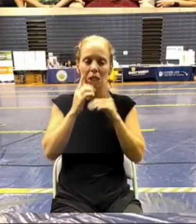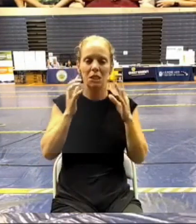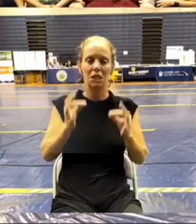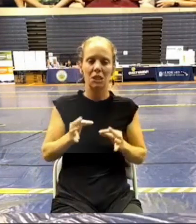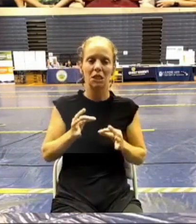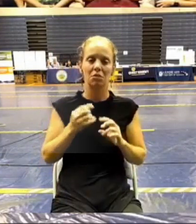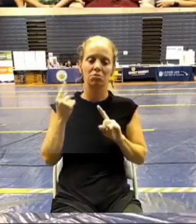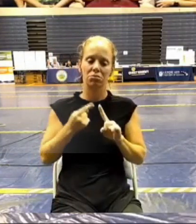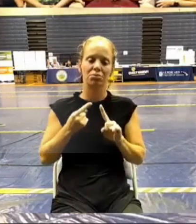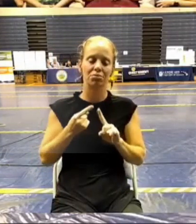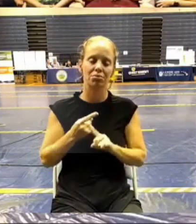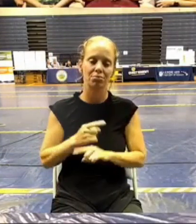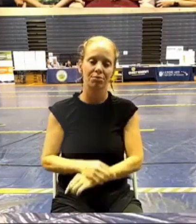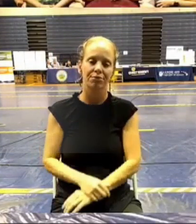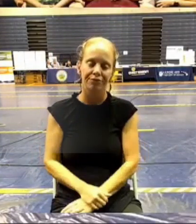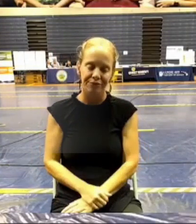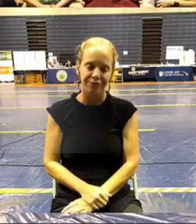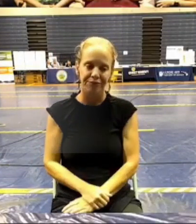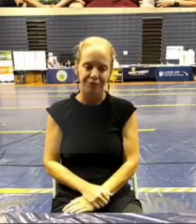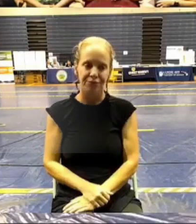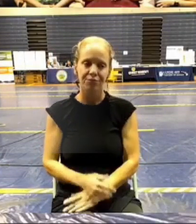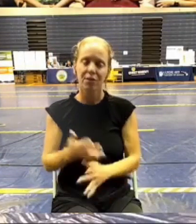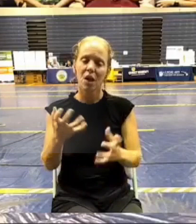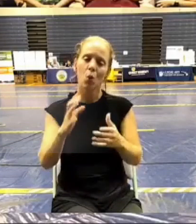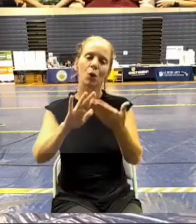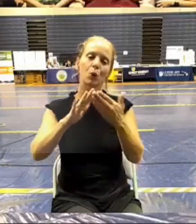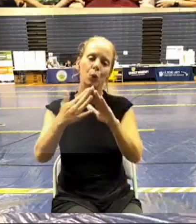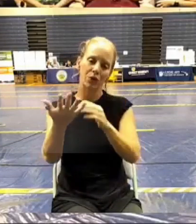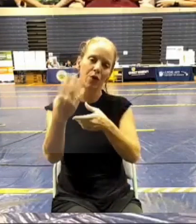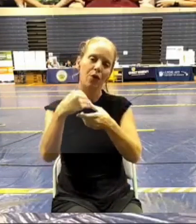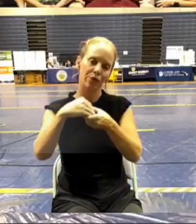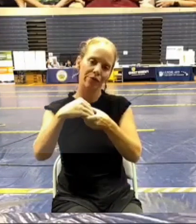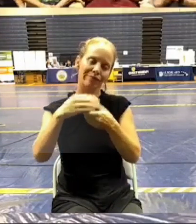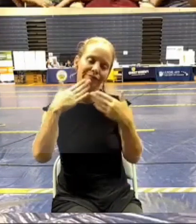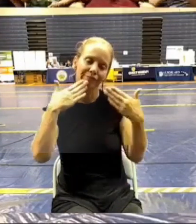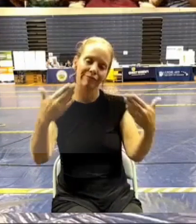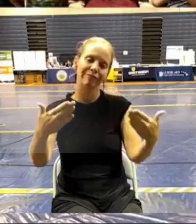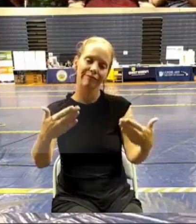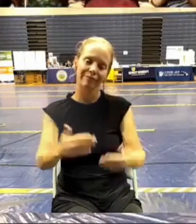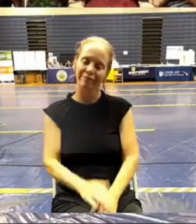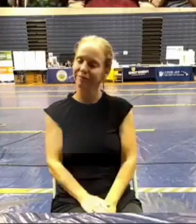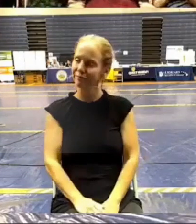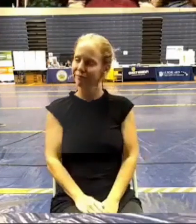decision. And I want you folks to be involved. Thank you.